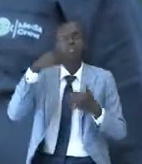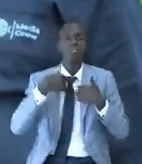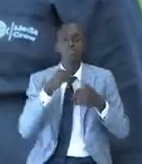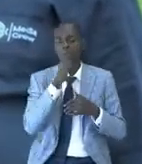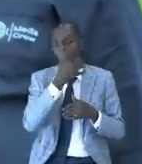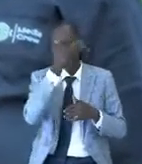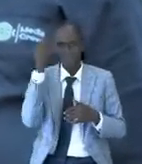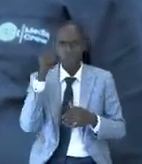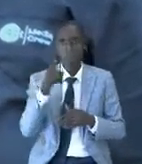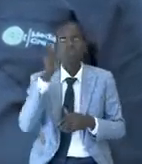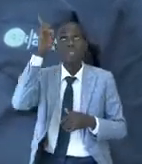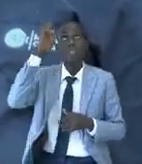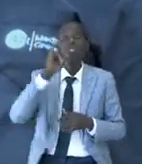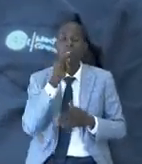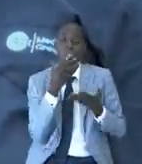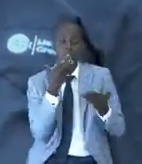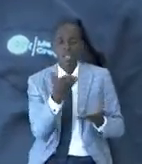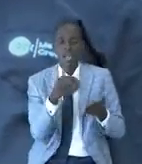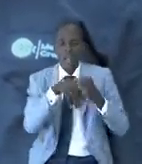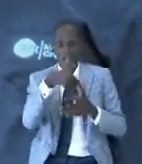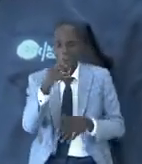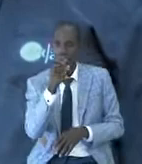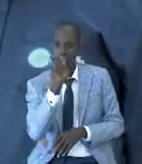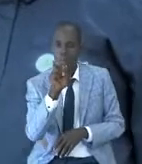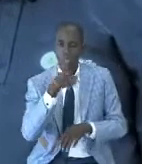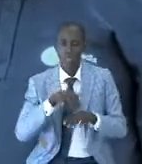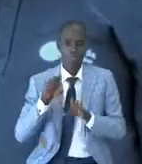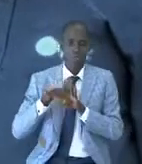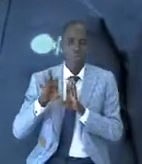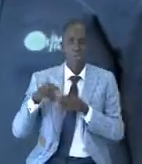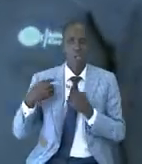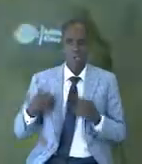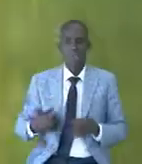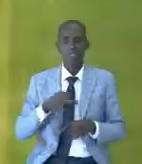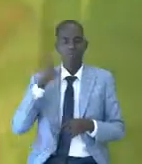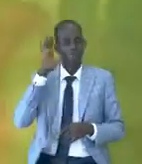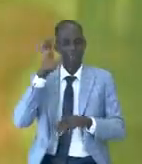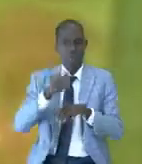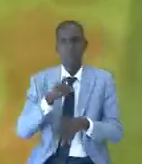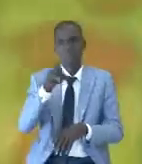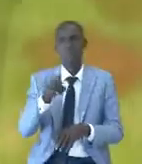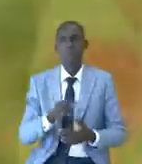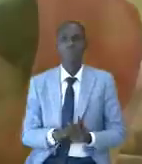for you, knocking on the door of your heart. Just open up for him, and there will be a change.